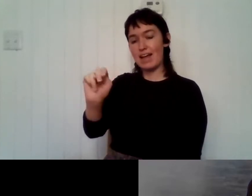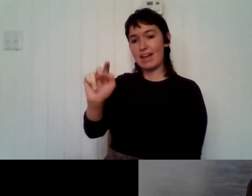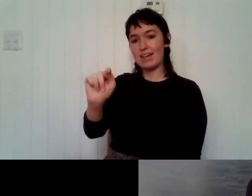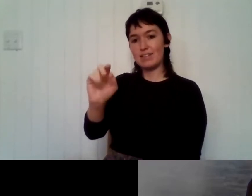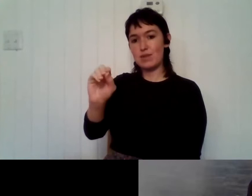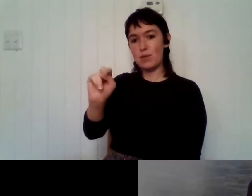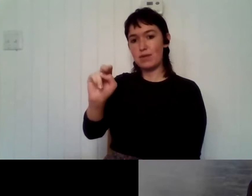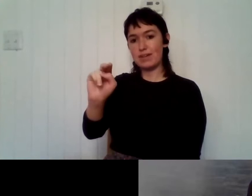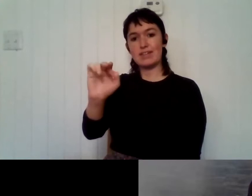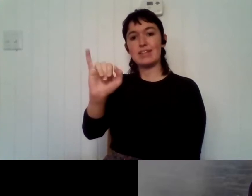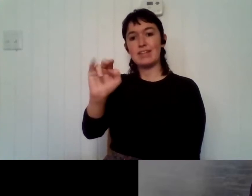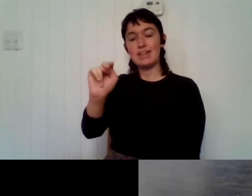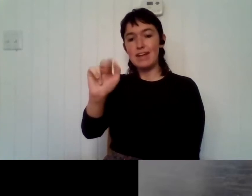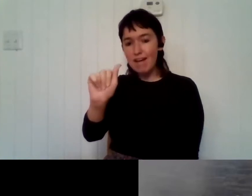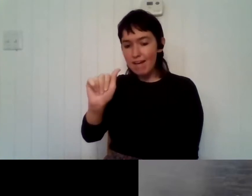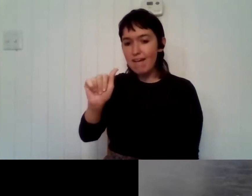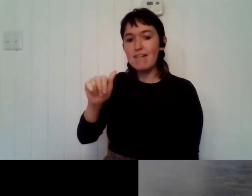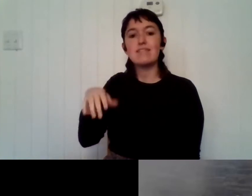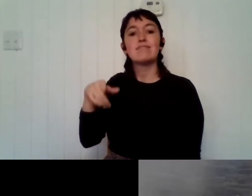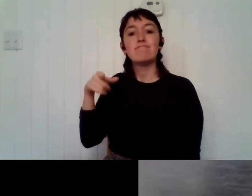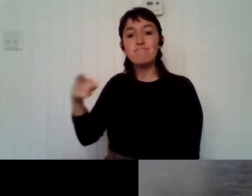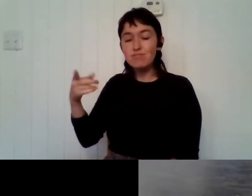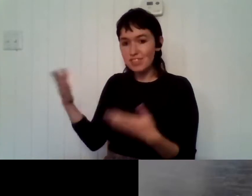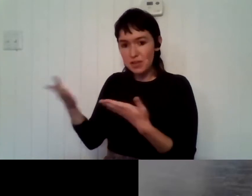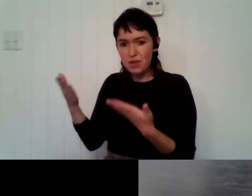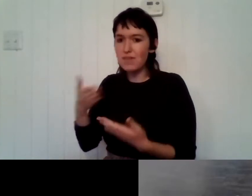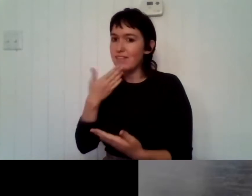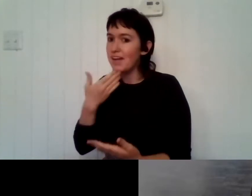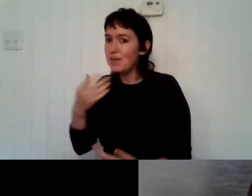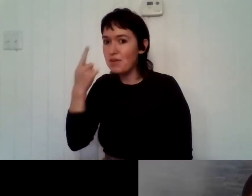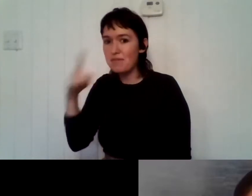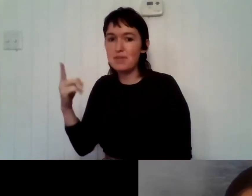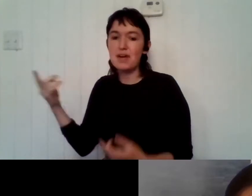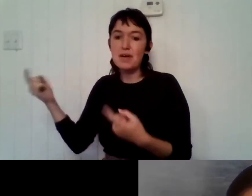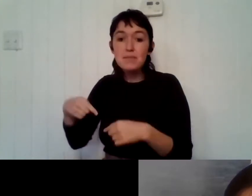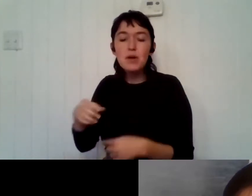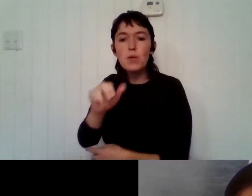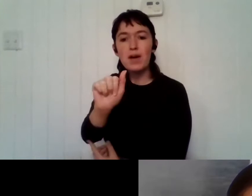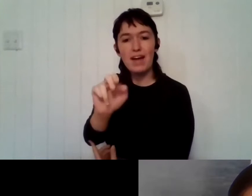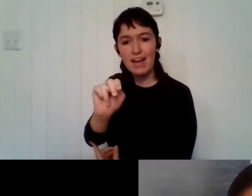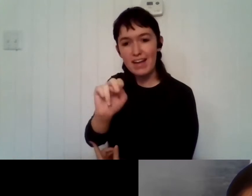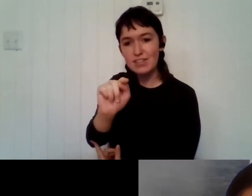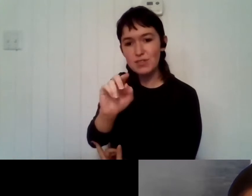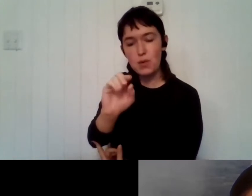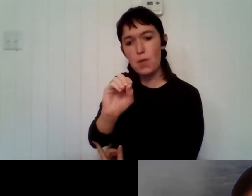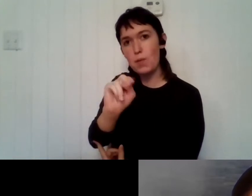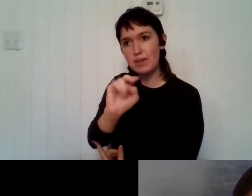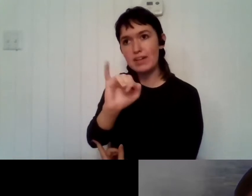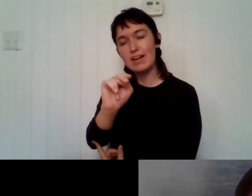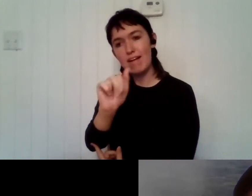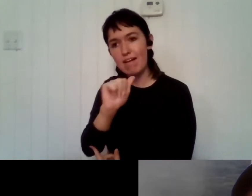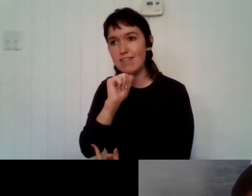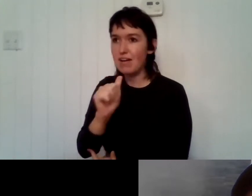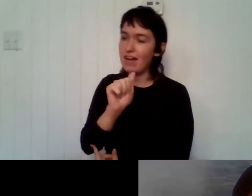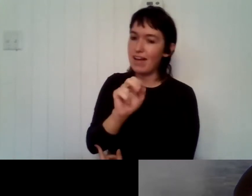Calahorrano-Di Patre. So thank you so much, Antonina, not Antonia, sorry, for joining us.